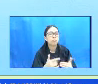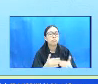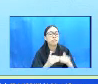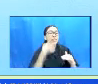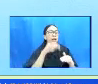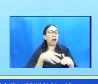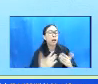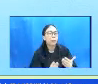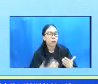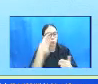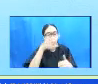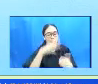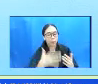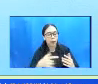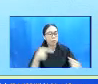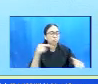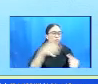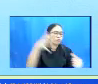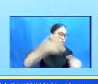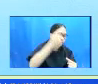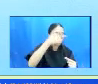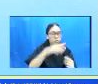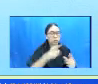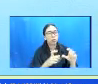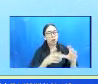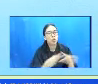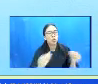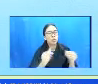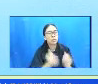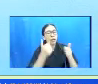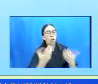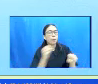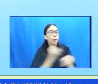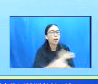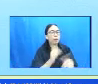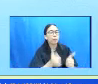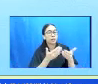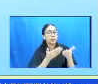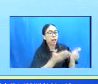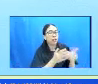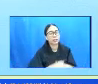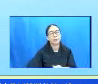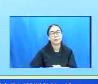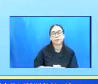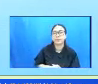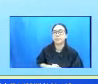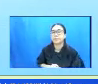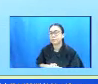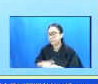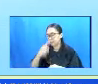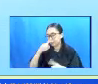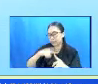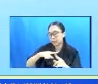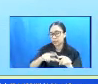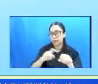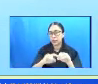practices of things that are going really well. Please. Okay, Josh. I think if the